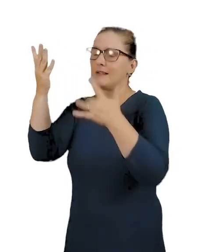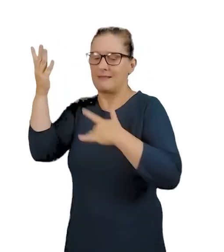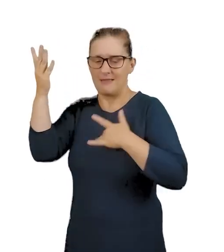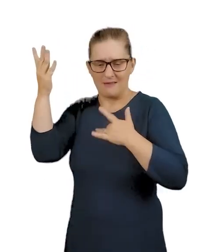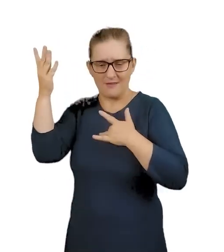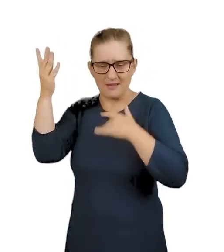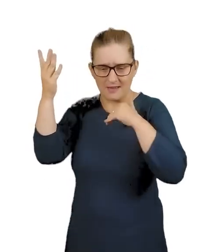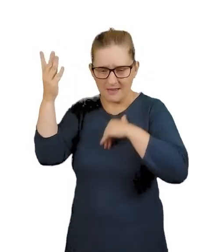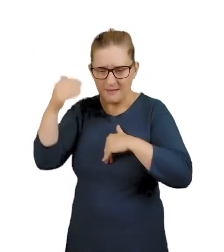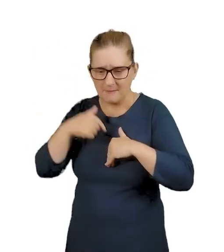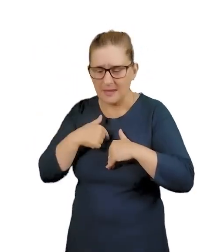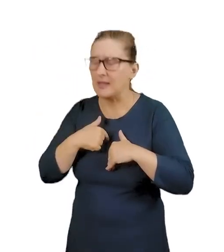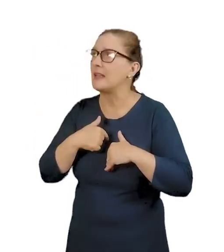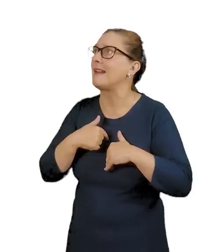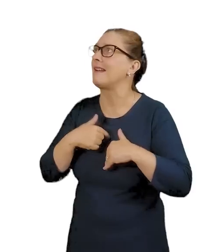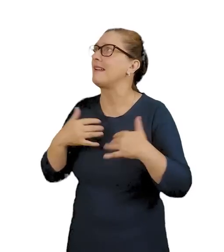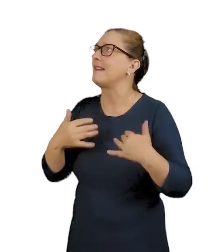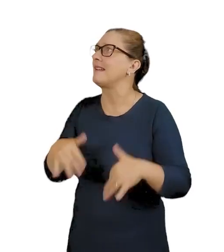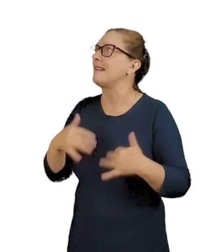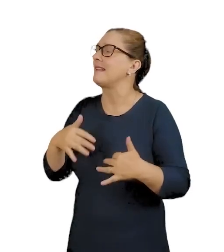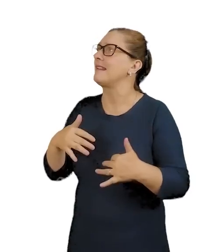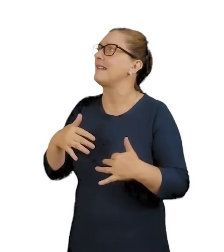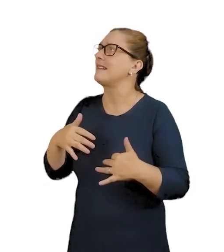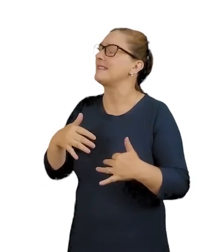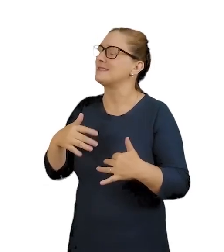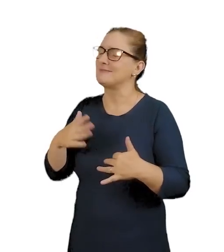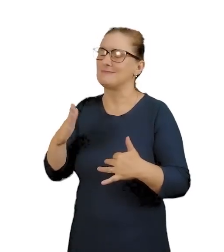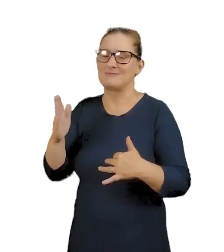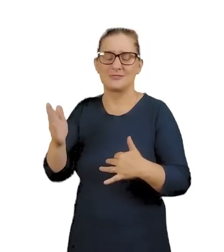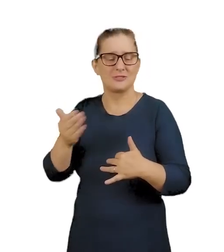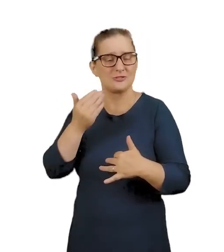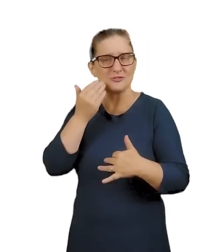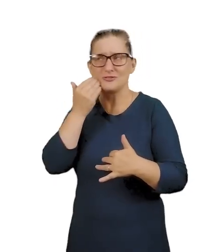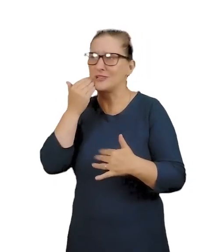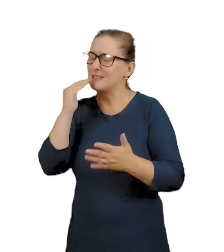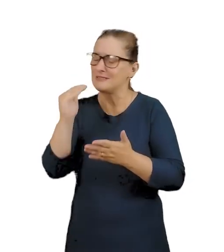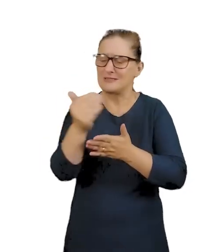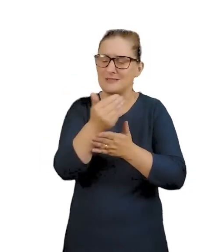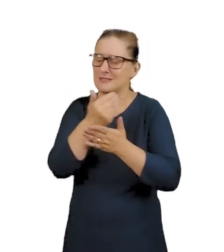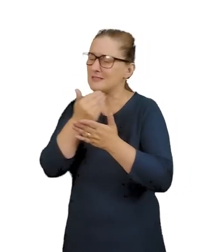God of heaven, living in me,